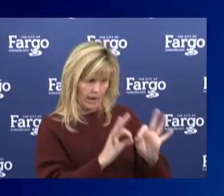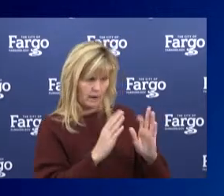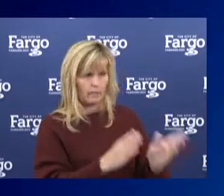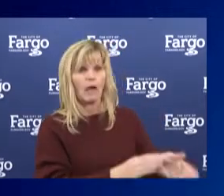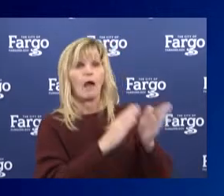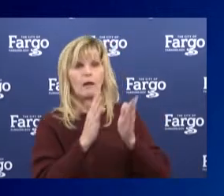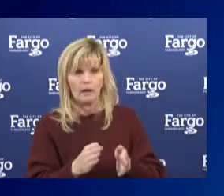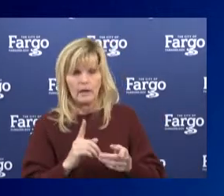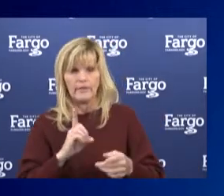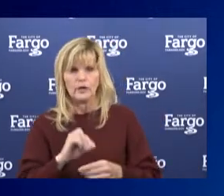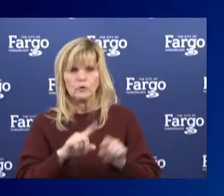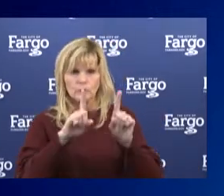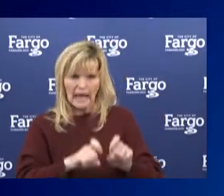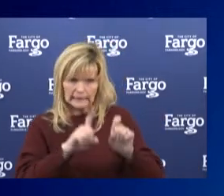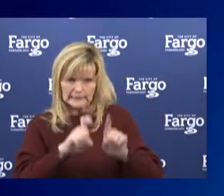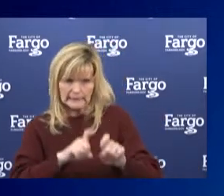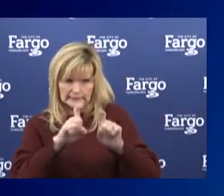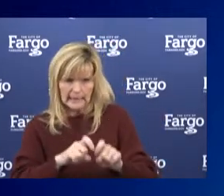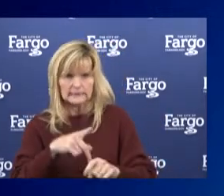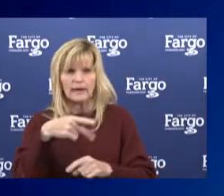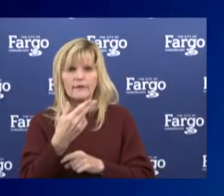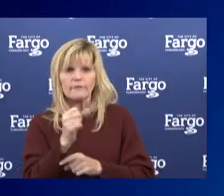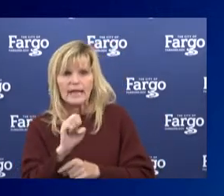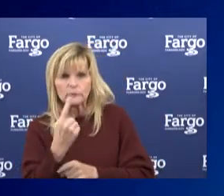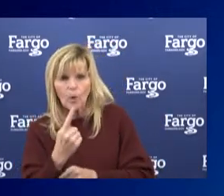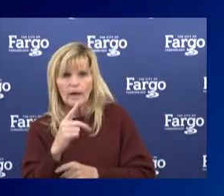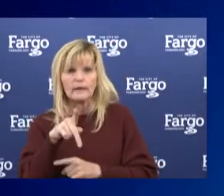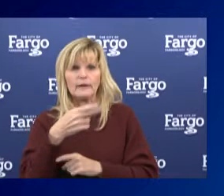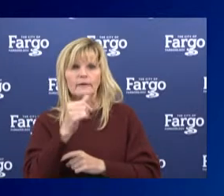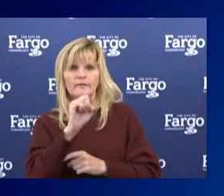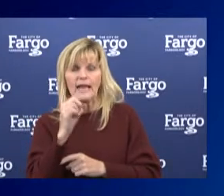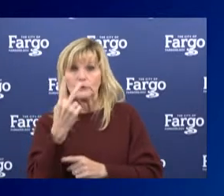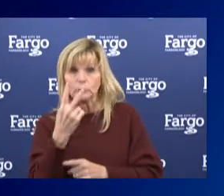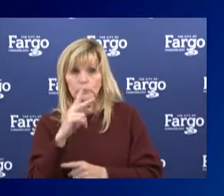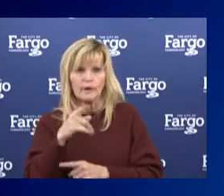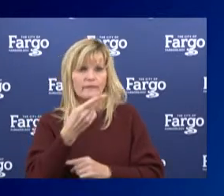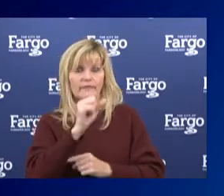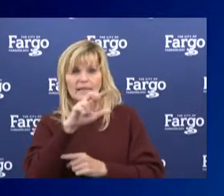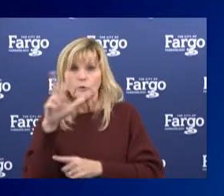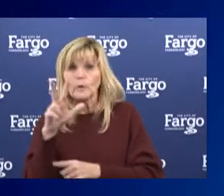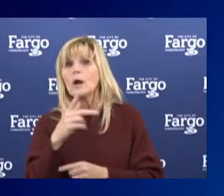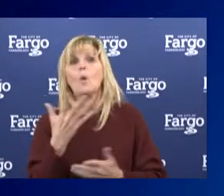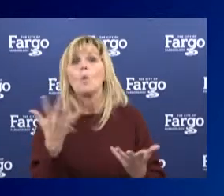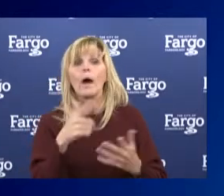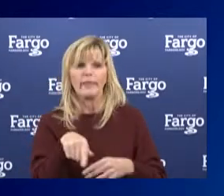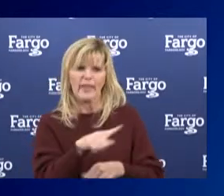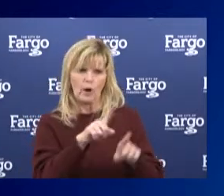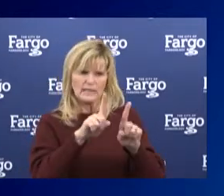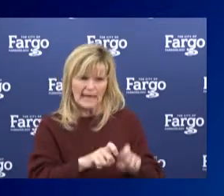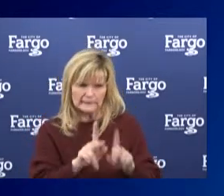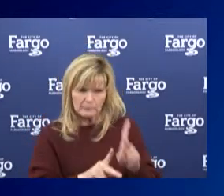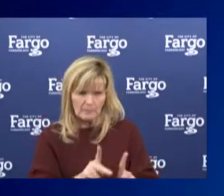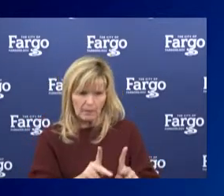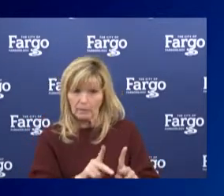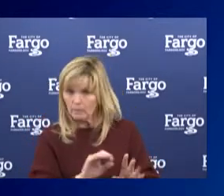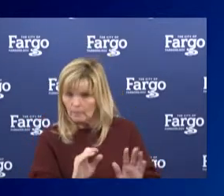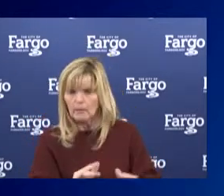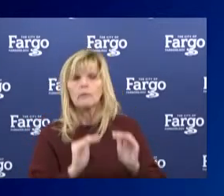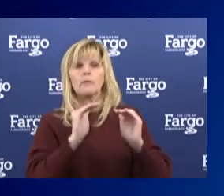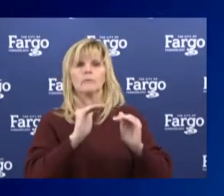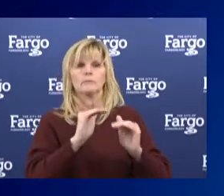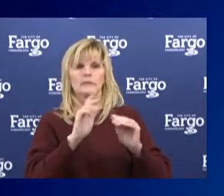trials, what are called phase 1 and phase 2 and phase 3, where you test increasing numbers of people. And if that then looks all